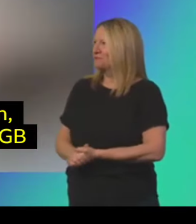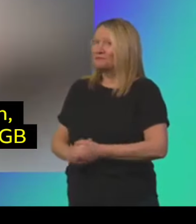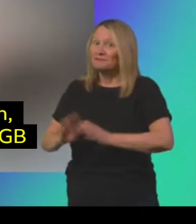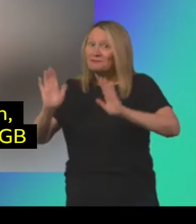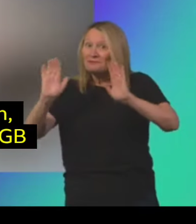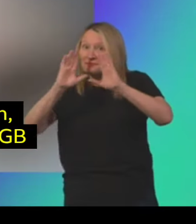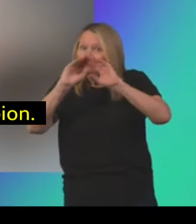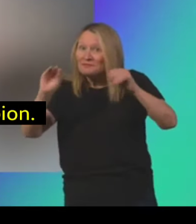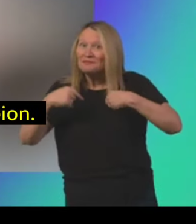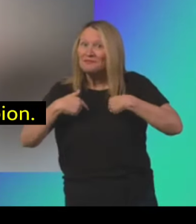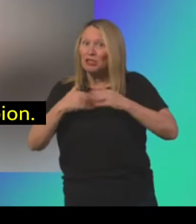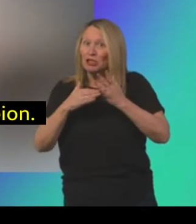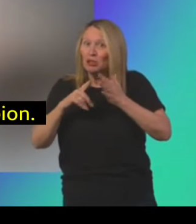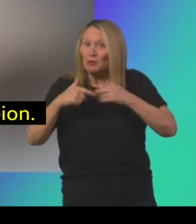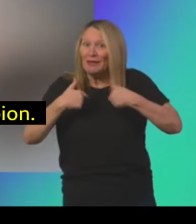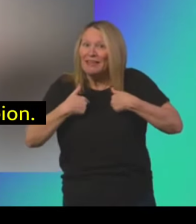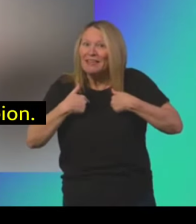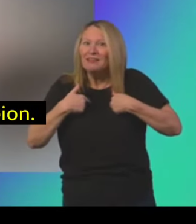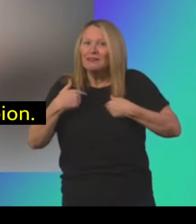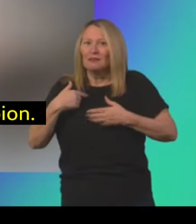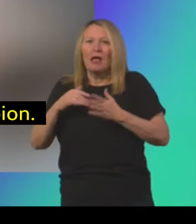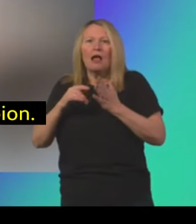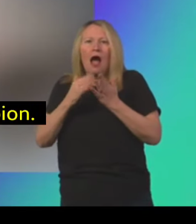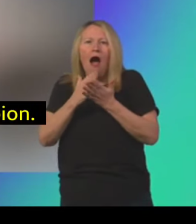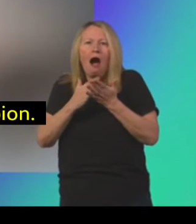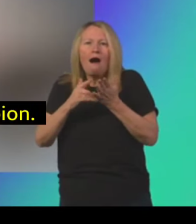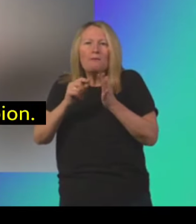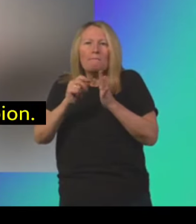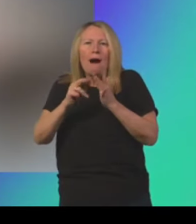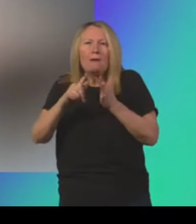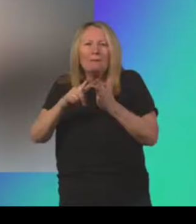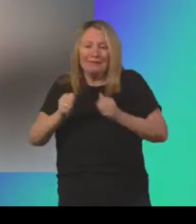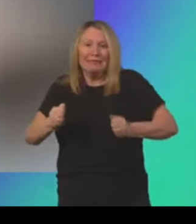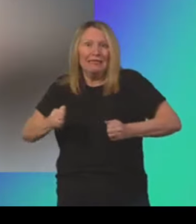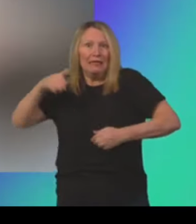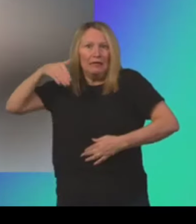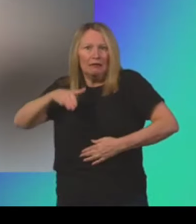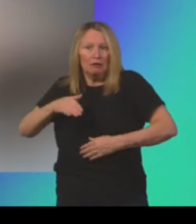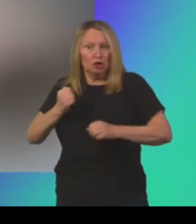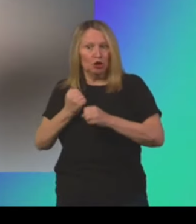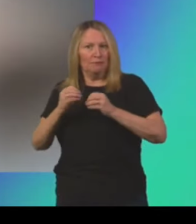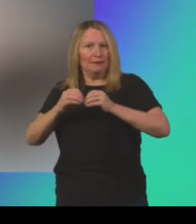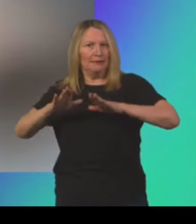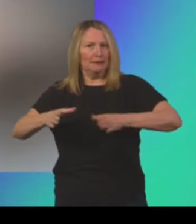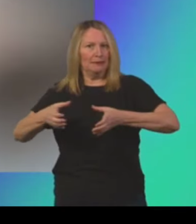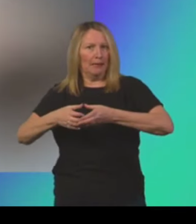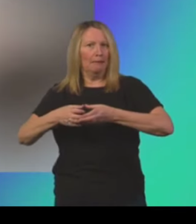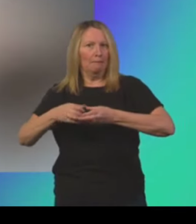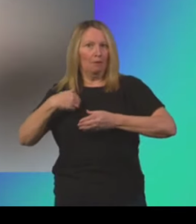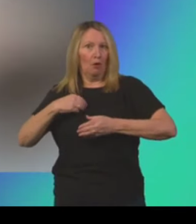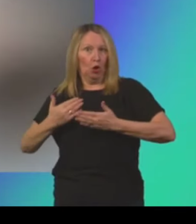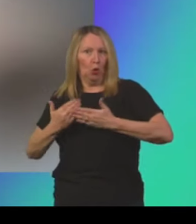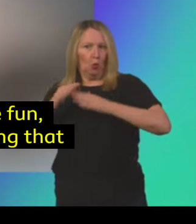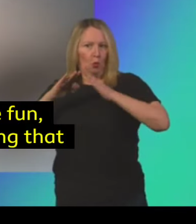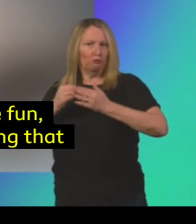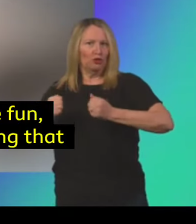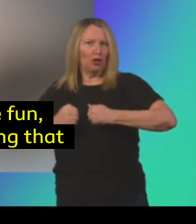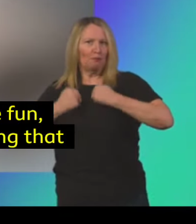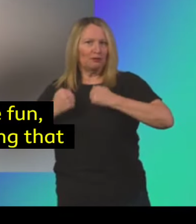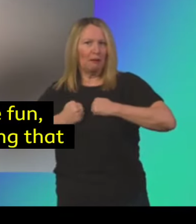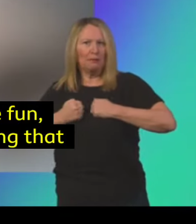Hi Newsround, I'm Zoe Atkin. I'm a half-pipe skier for Team GB and the newest world champion. Here are my top 3 tips for getting into free